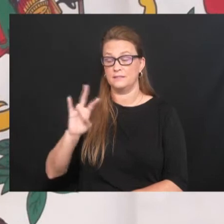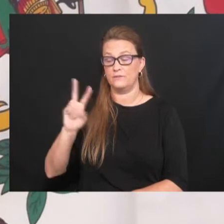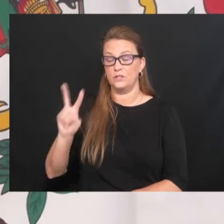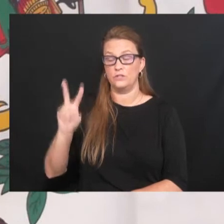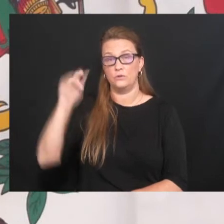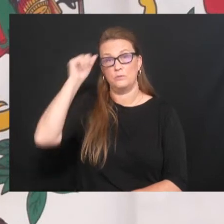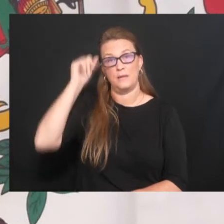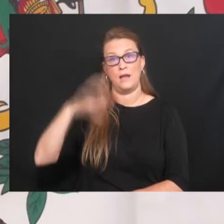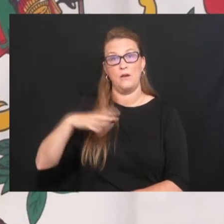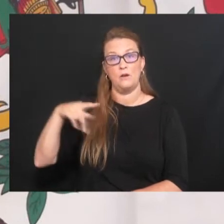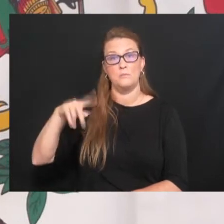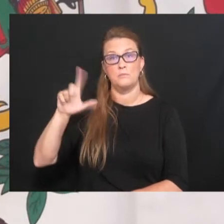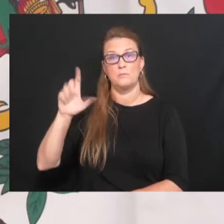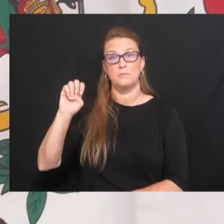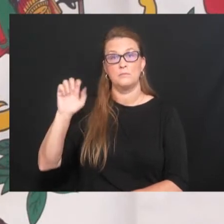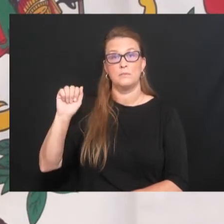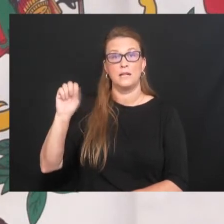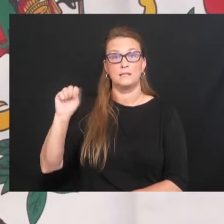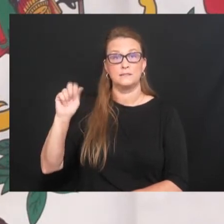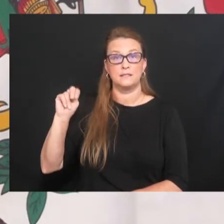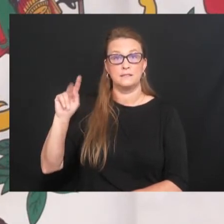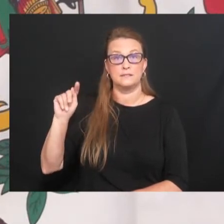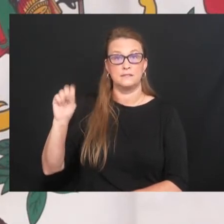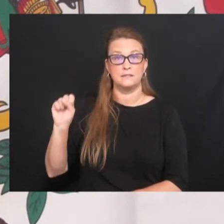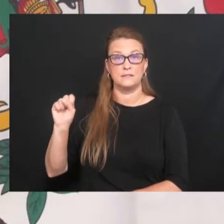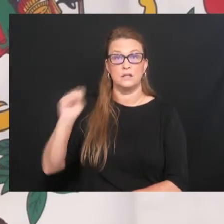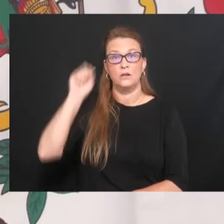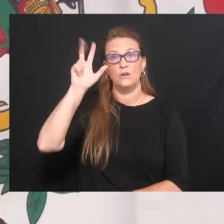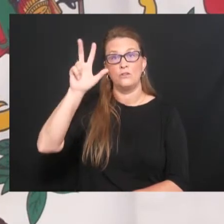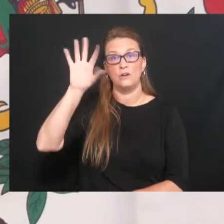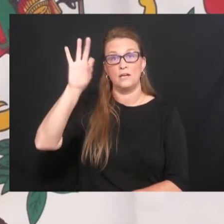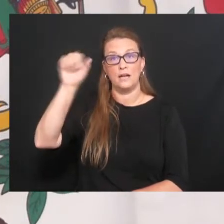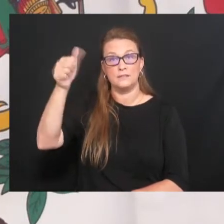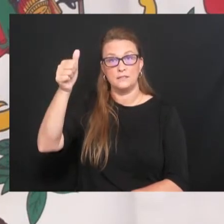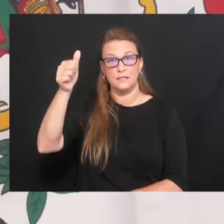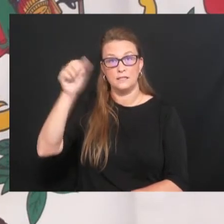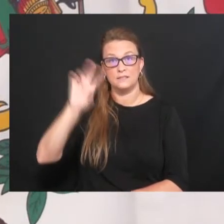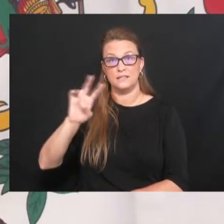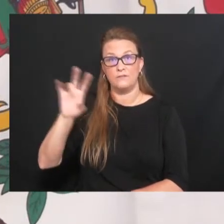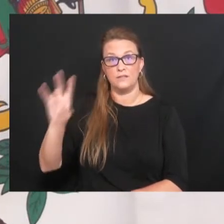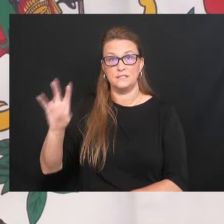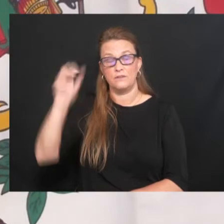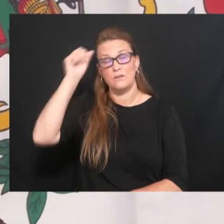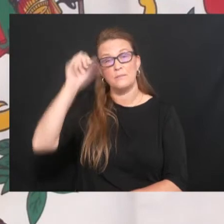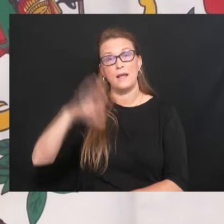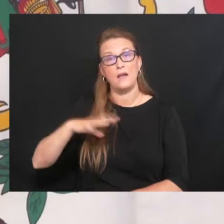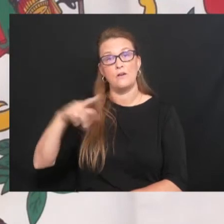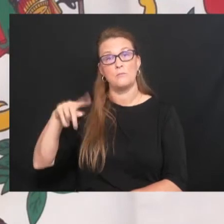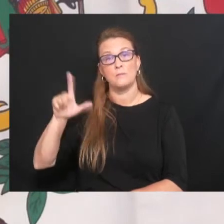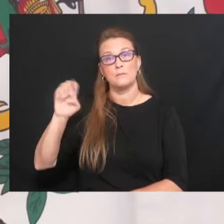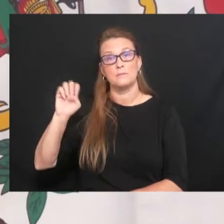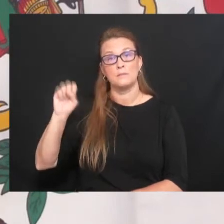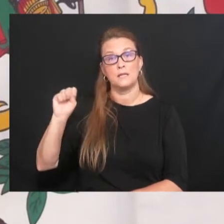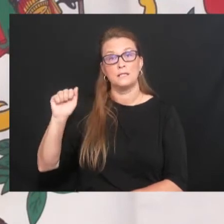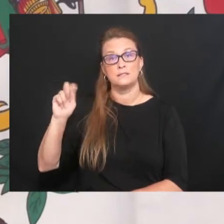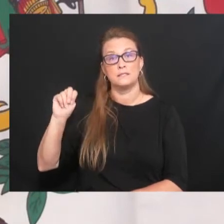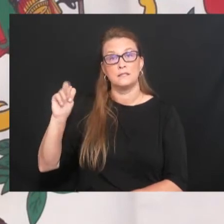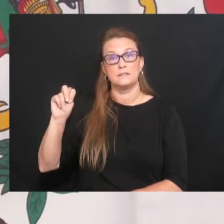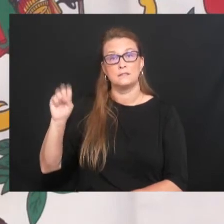72-year-old male from Pleasants County. The 3,910th death, a 77-year-old male from Pleasants County.